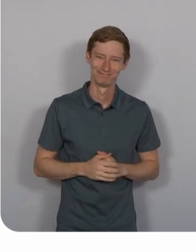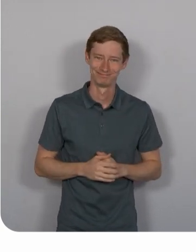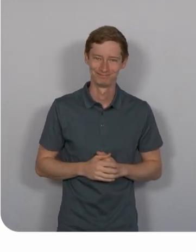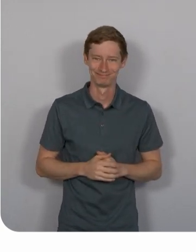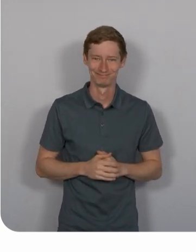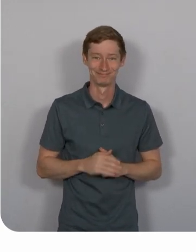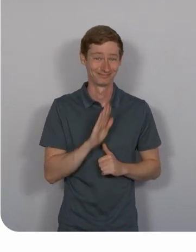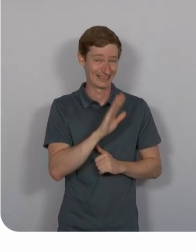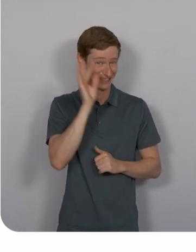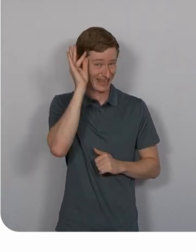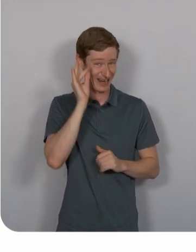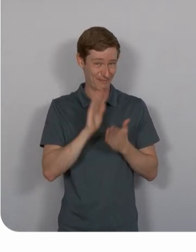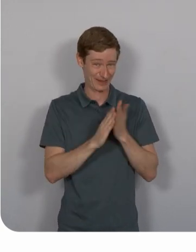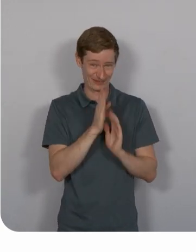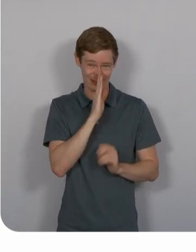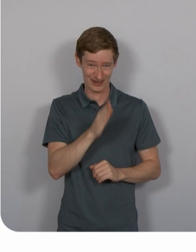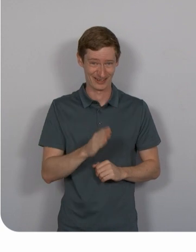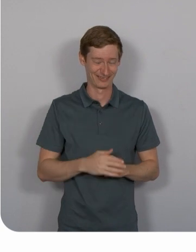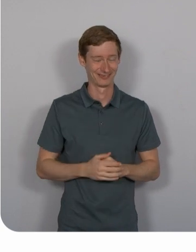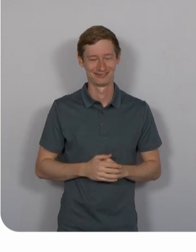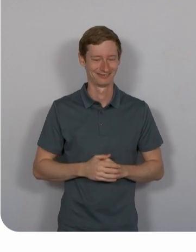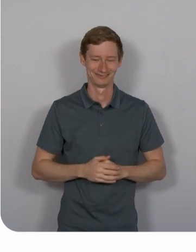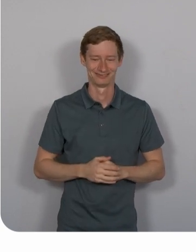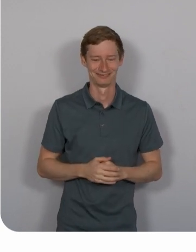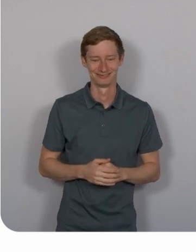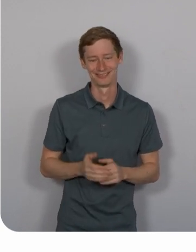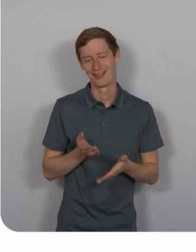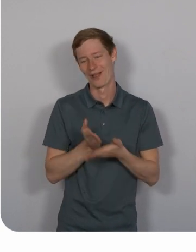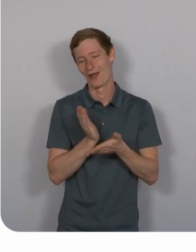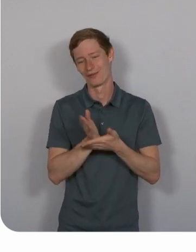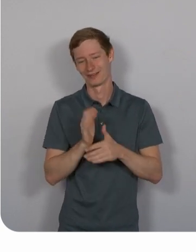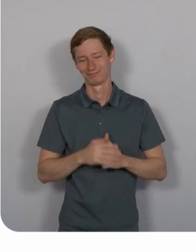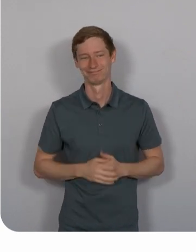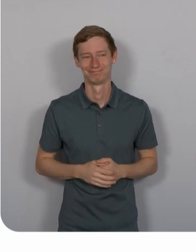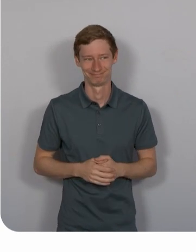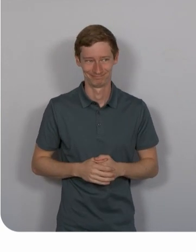Straighten his hair. Cross stitch. All right, there you go.